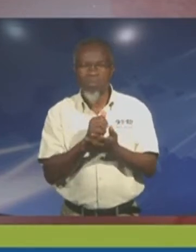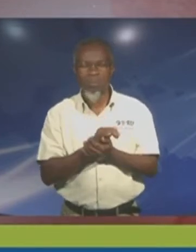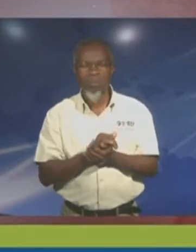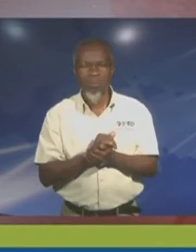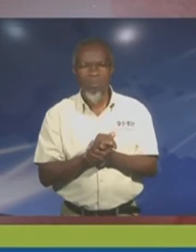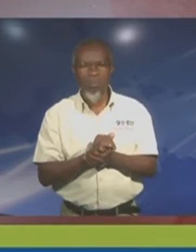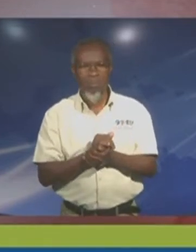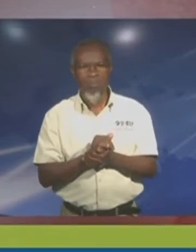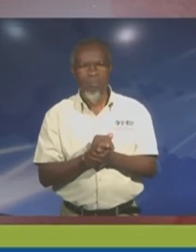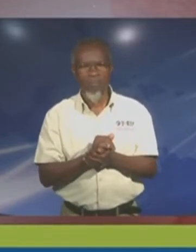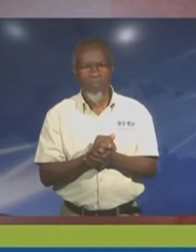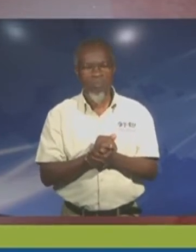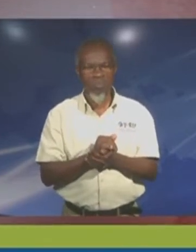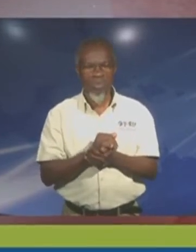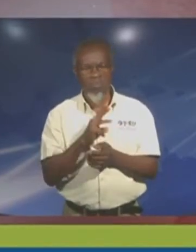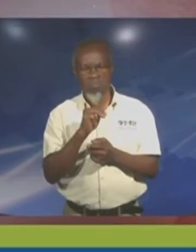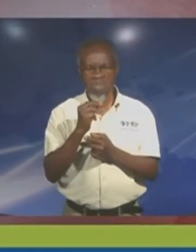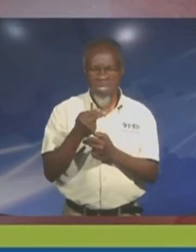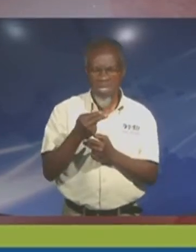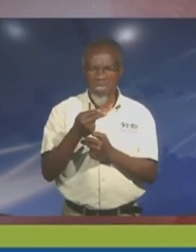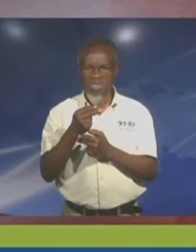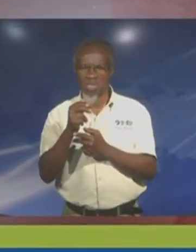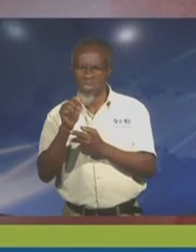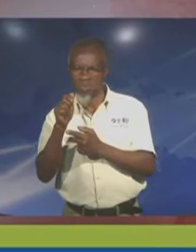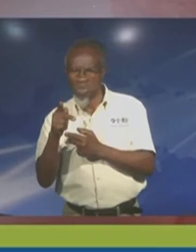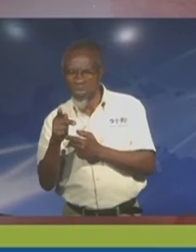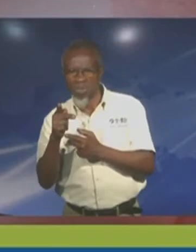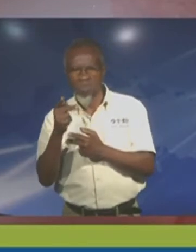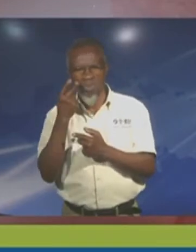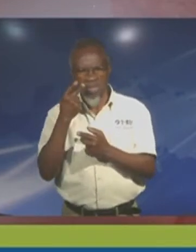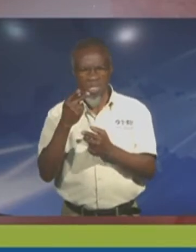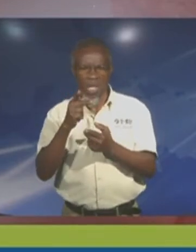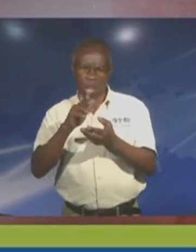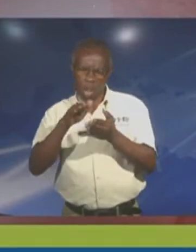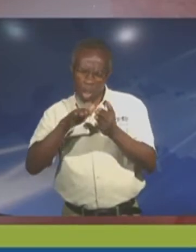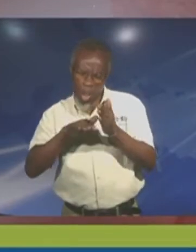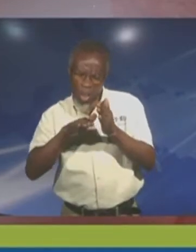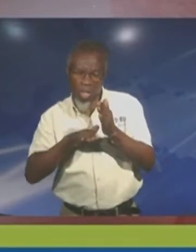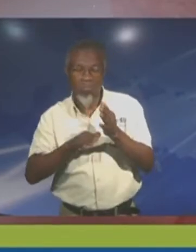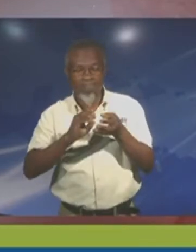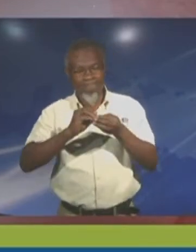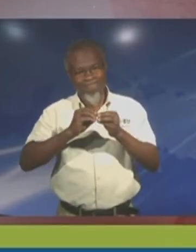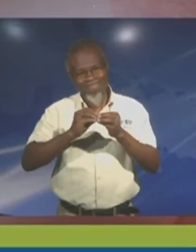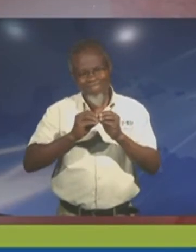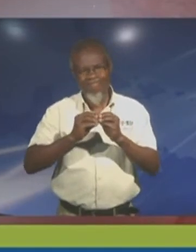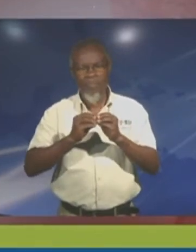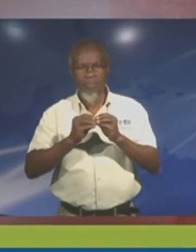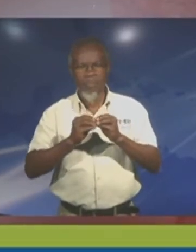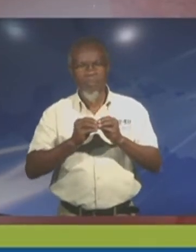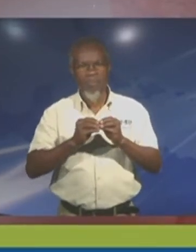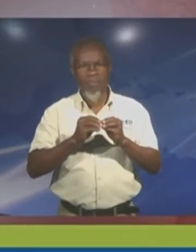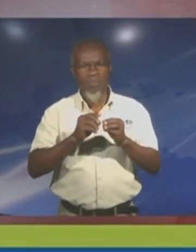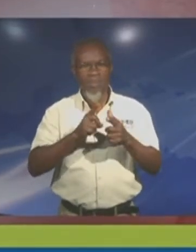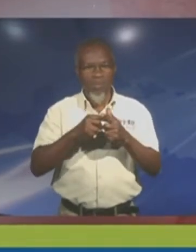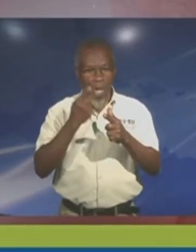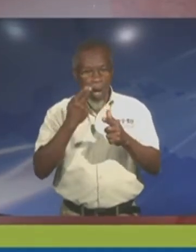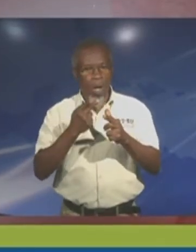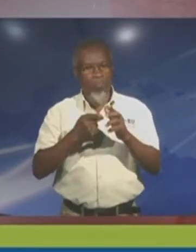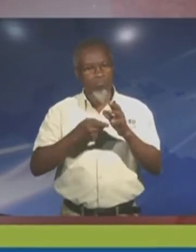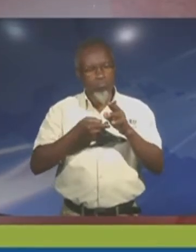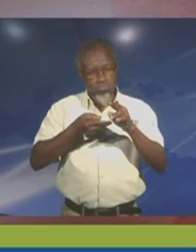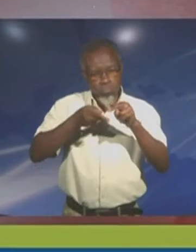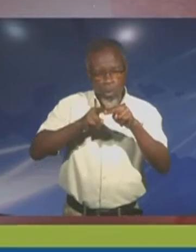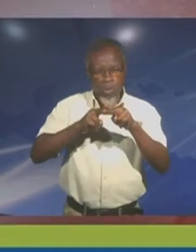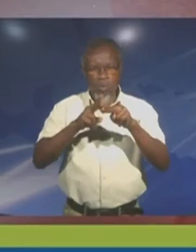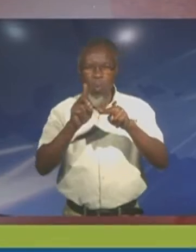with high numbers into March and April with lower numbers. And then we had that increase in around May. And coming down on the other